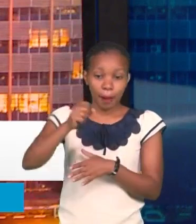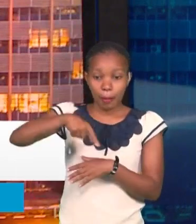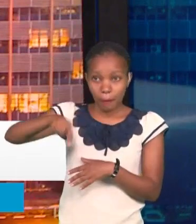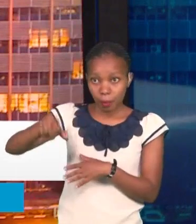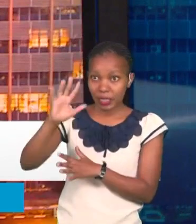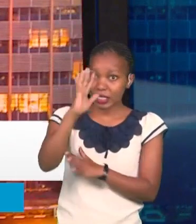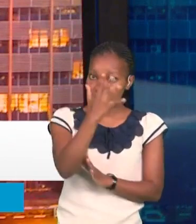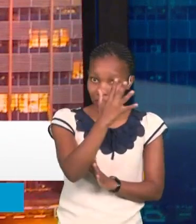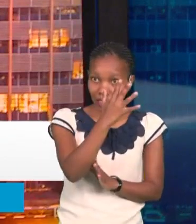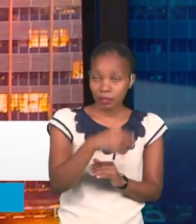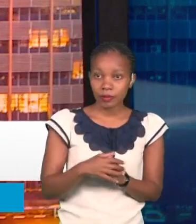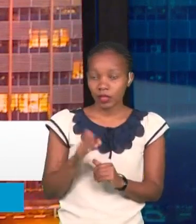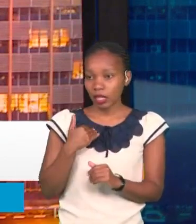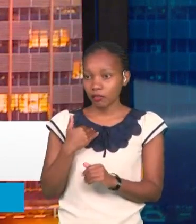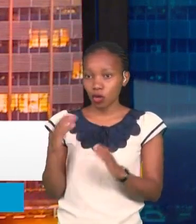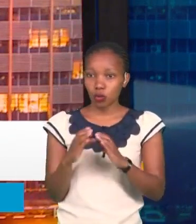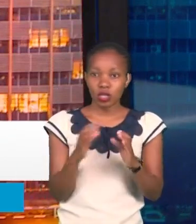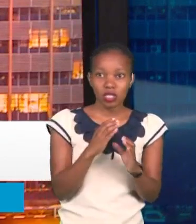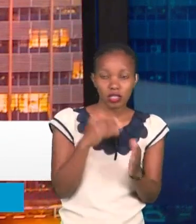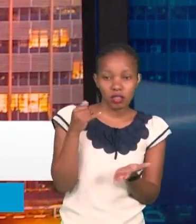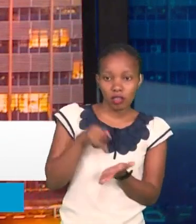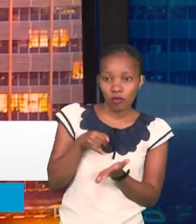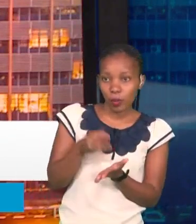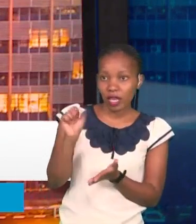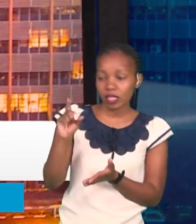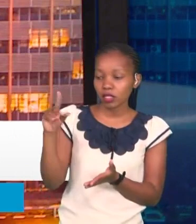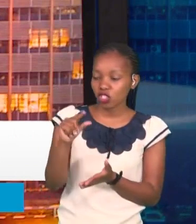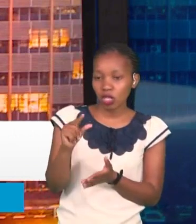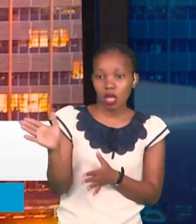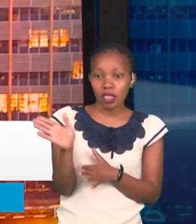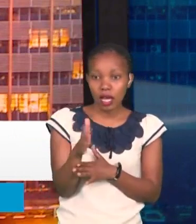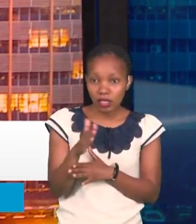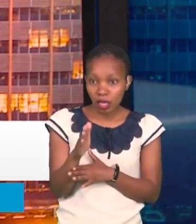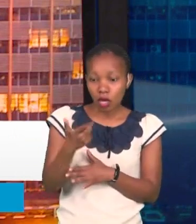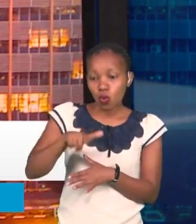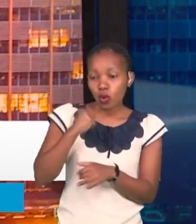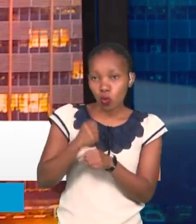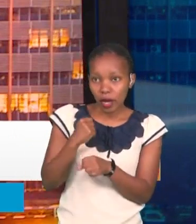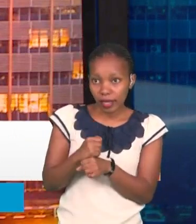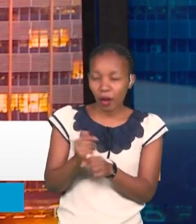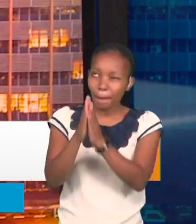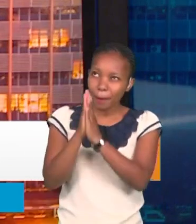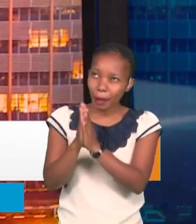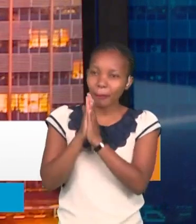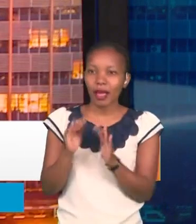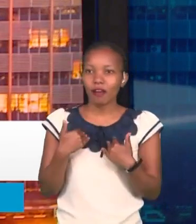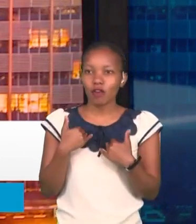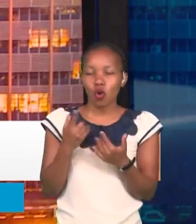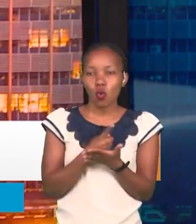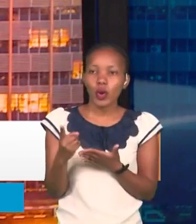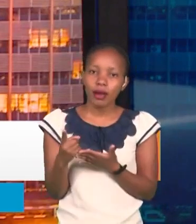trees, to have community engagement around the SDGs. On Thursday, we are working or praying to have the